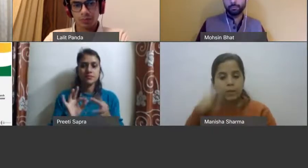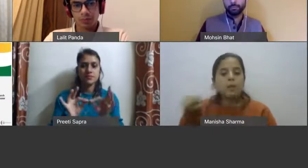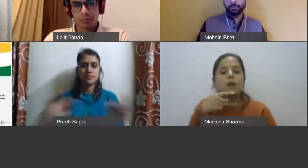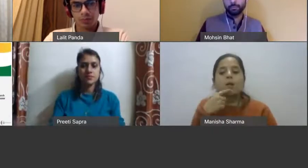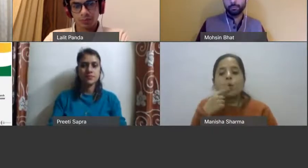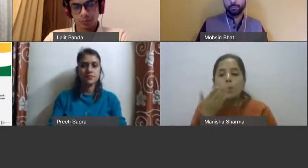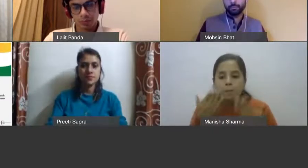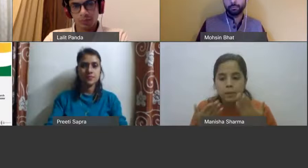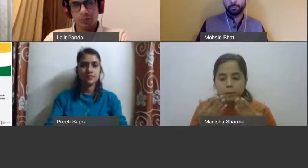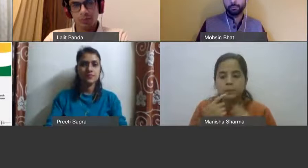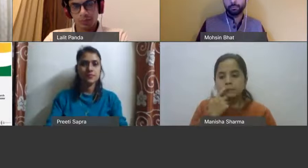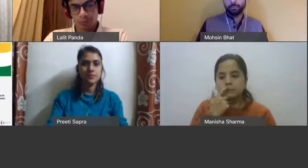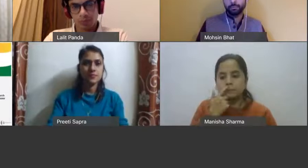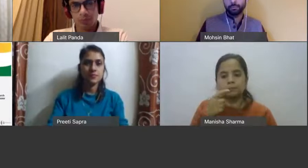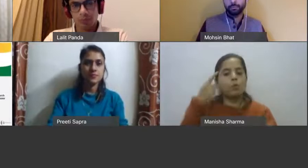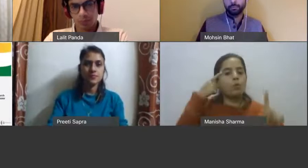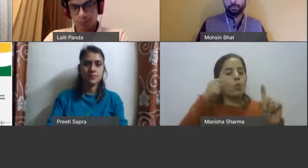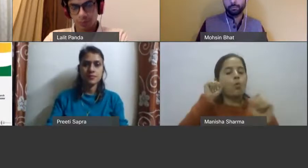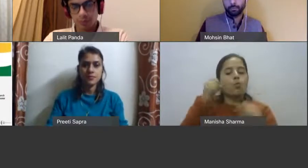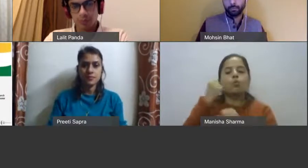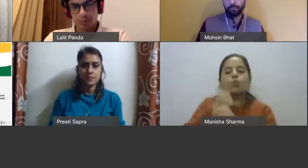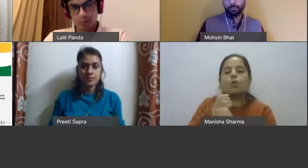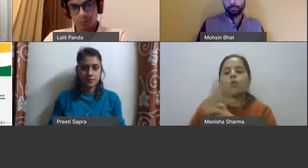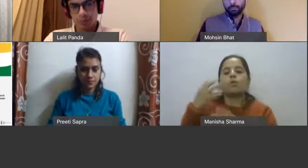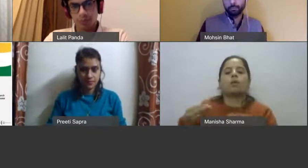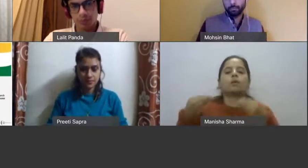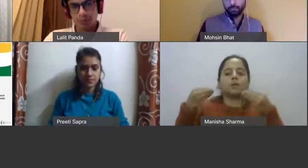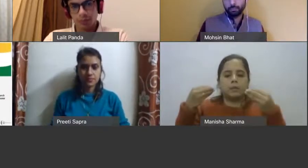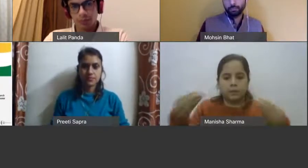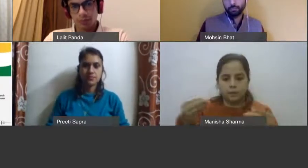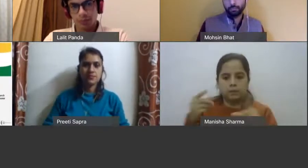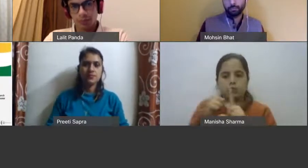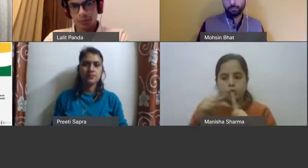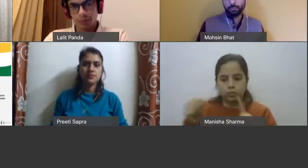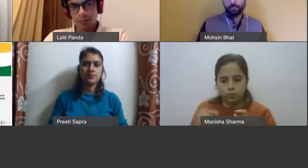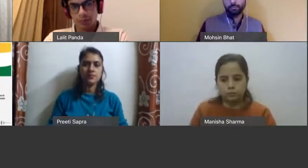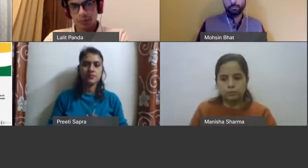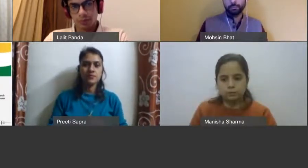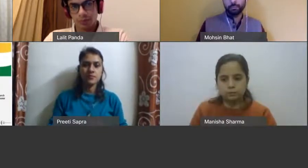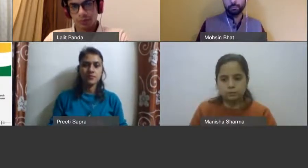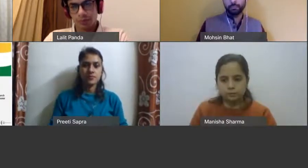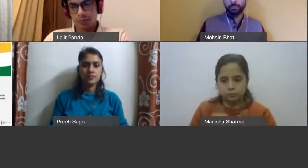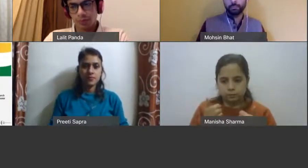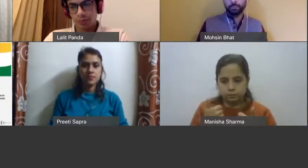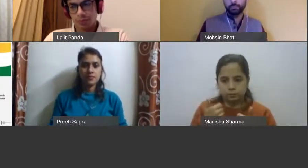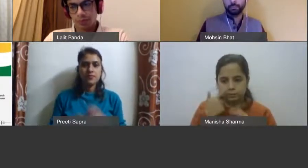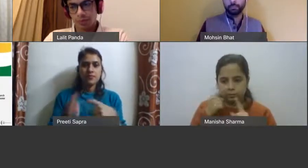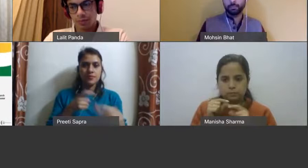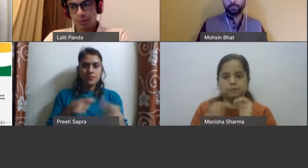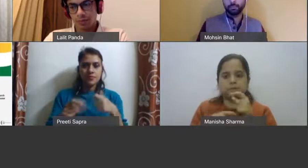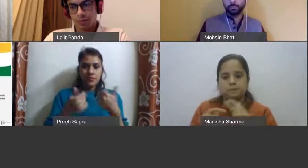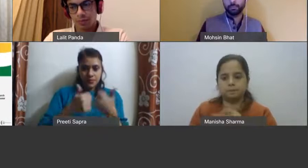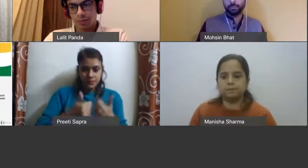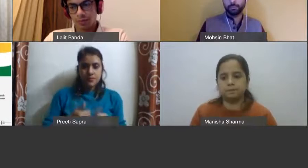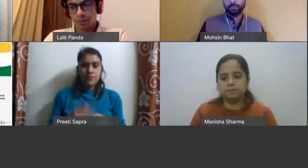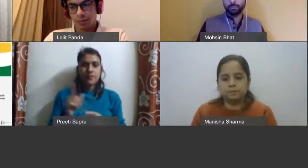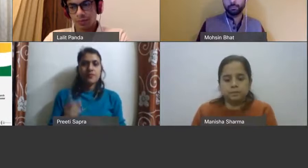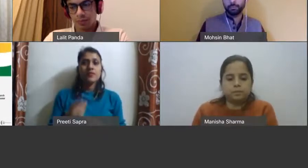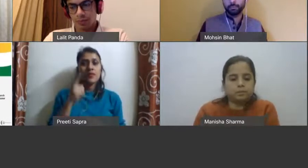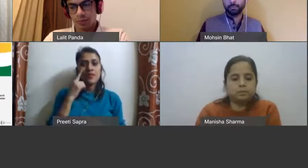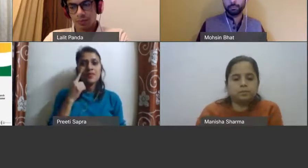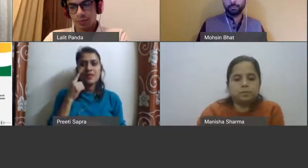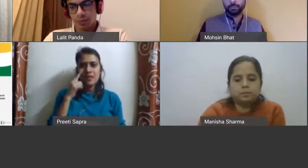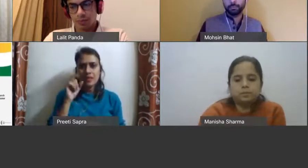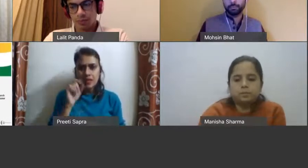if that is the objective which the state brings forth to fulfill its obligation and to fulfill the test, the twin